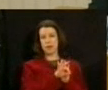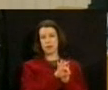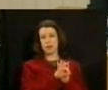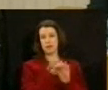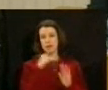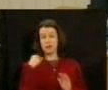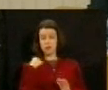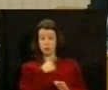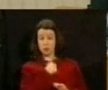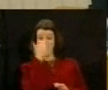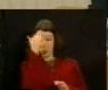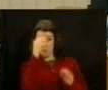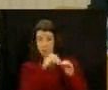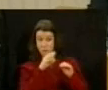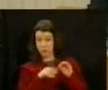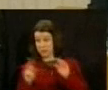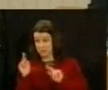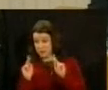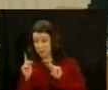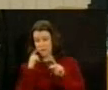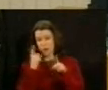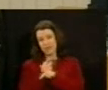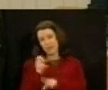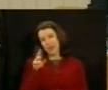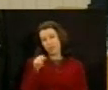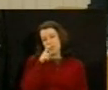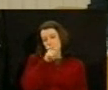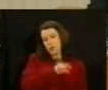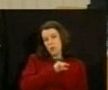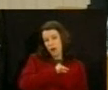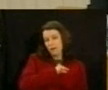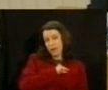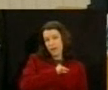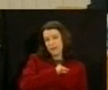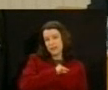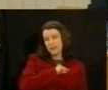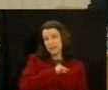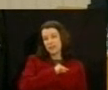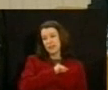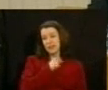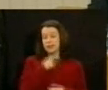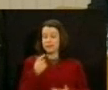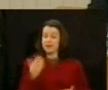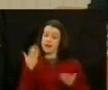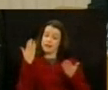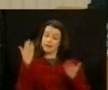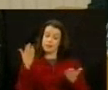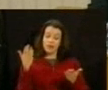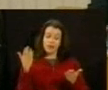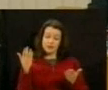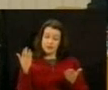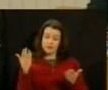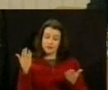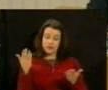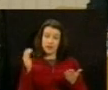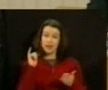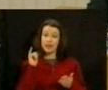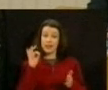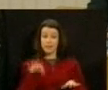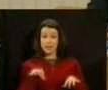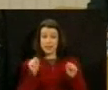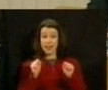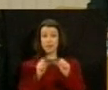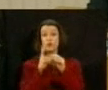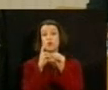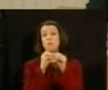we know more than the people when it comes to figuring out who the qualified candidate is? And I suggest to you, if it takes 2 more